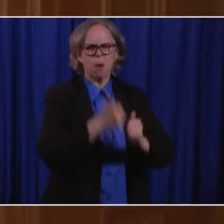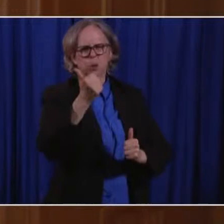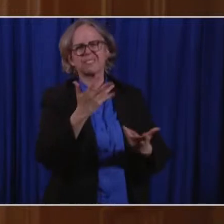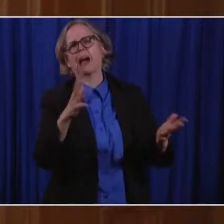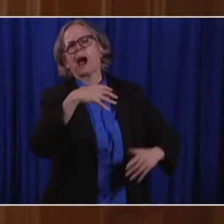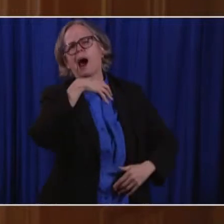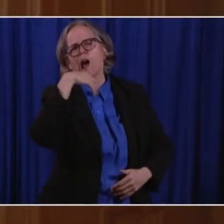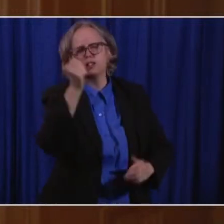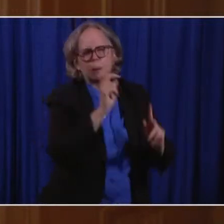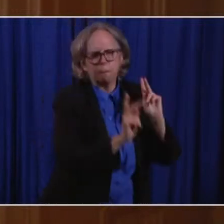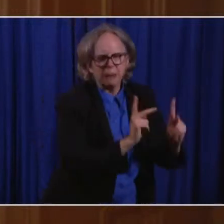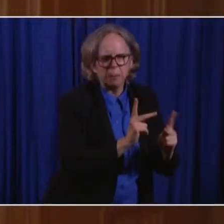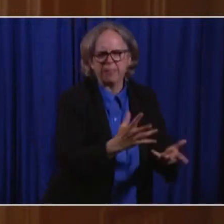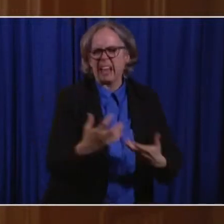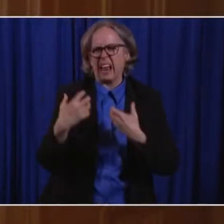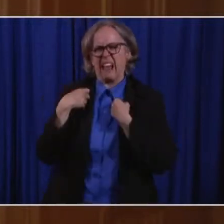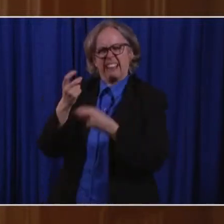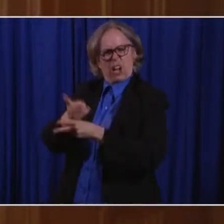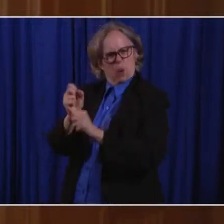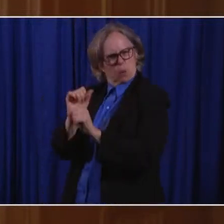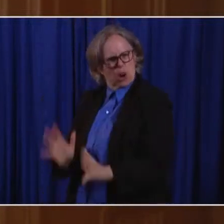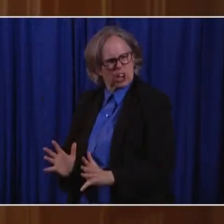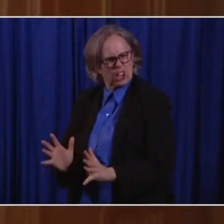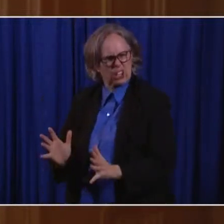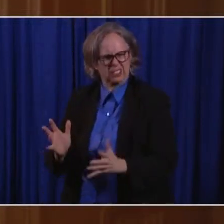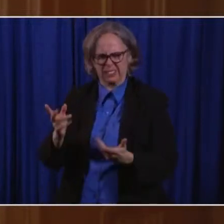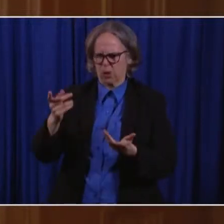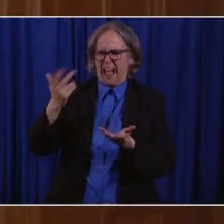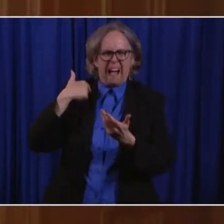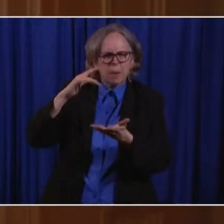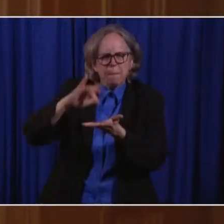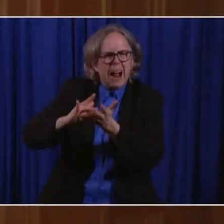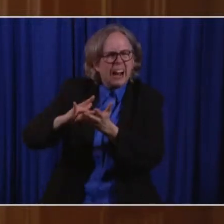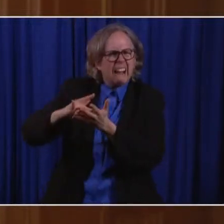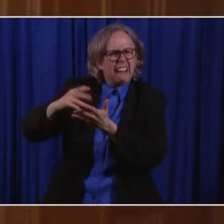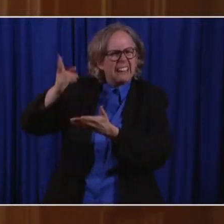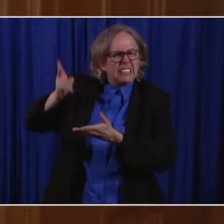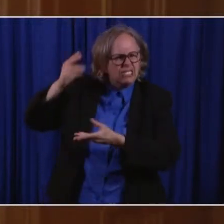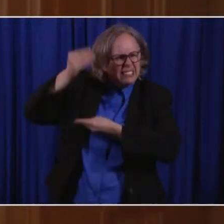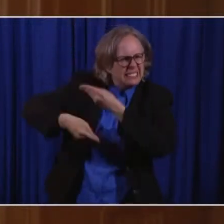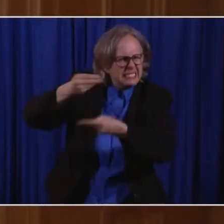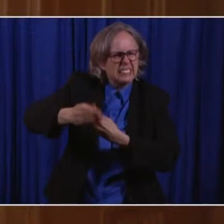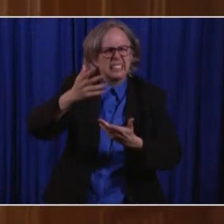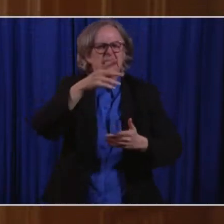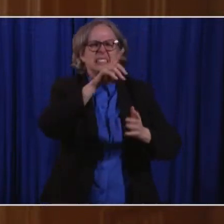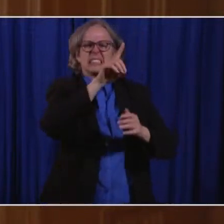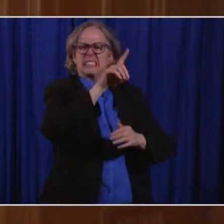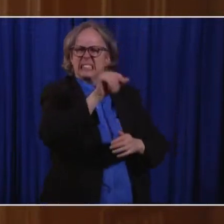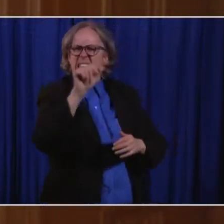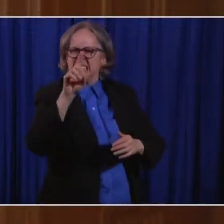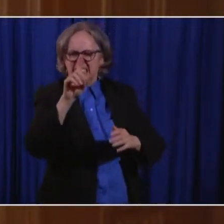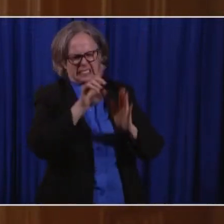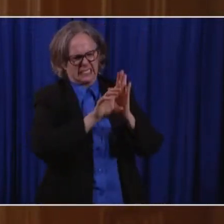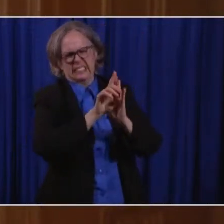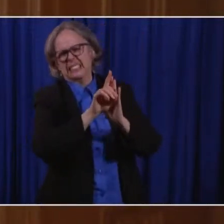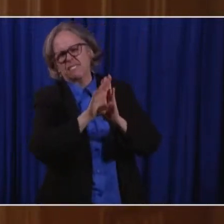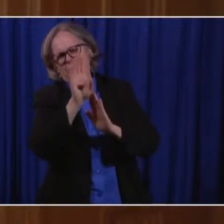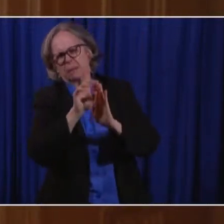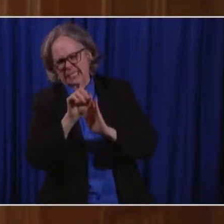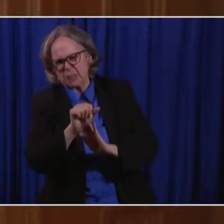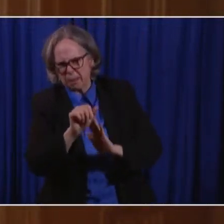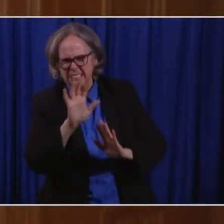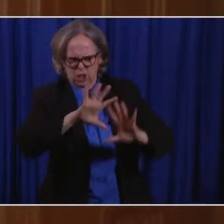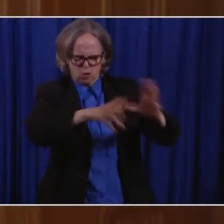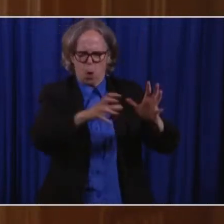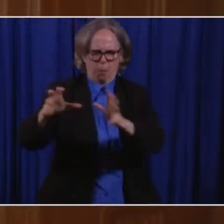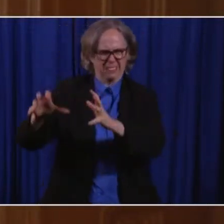medical conditions, and those with the developmental disabilities. Initially, we made the vaccine available